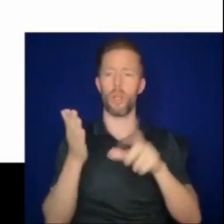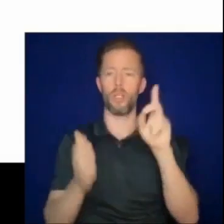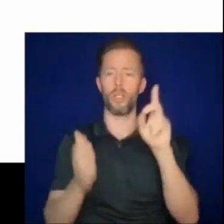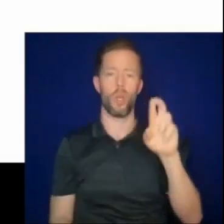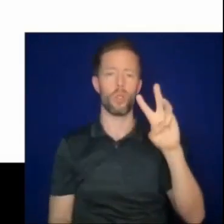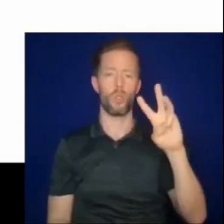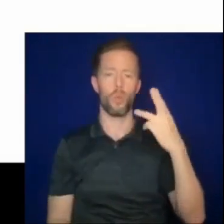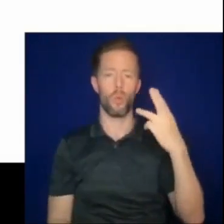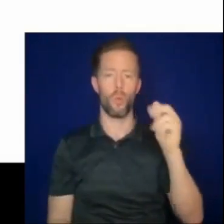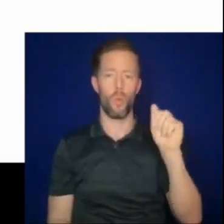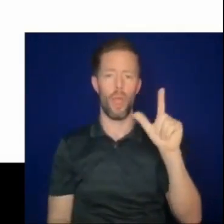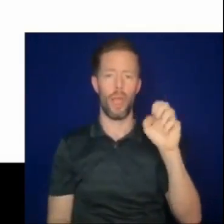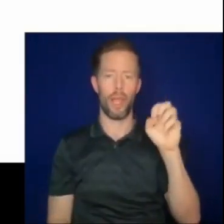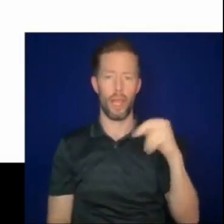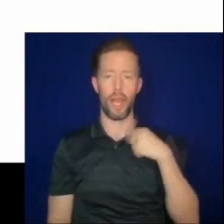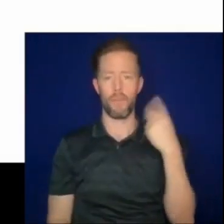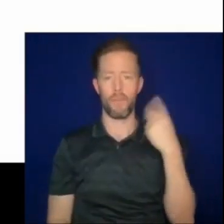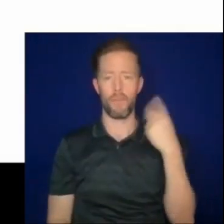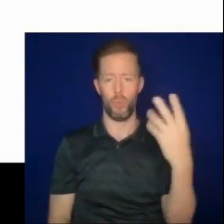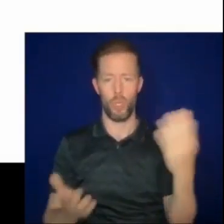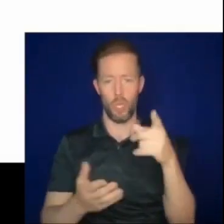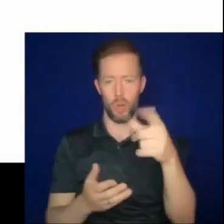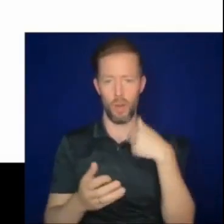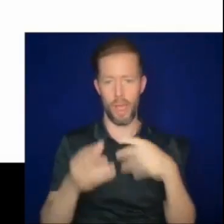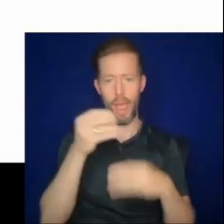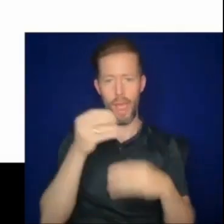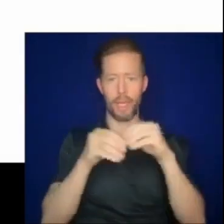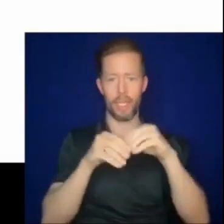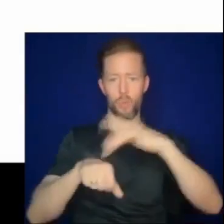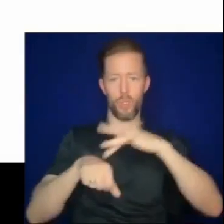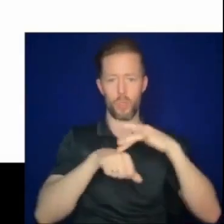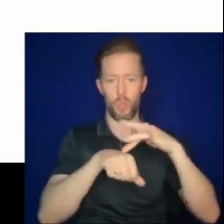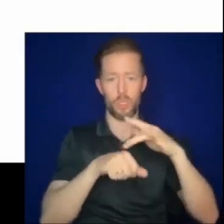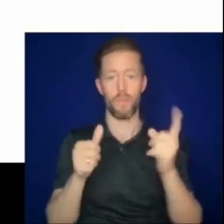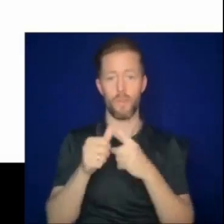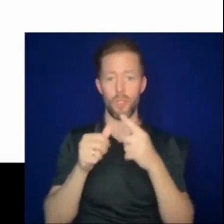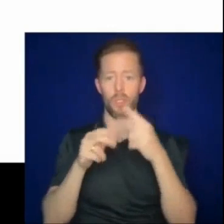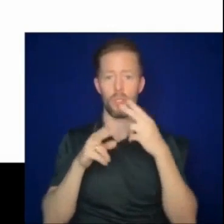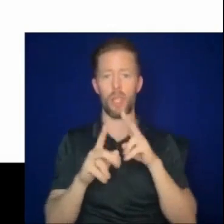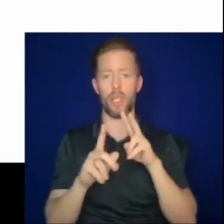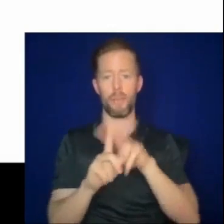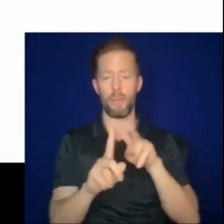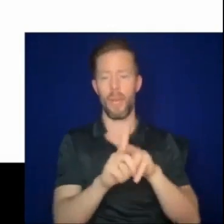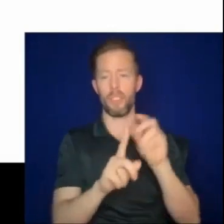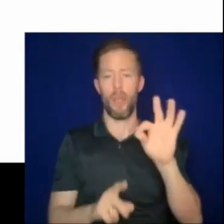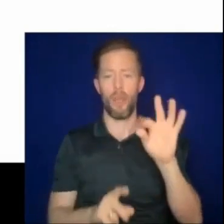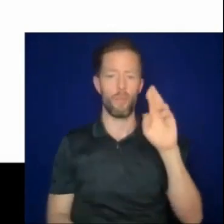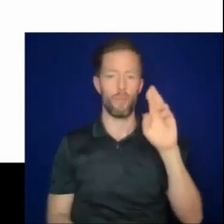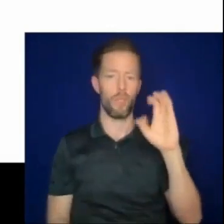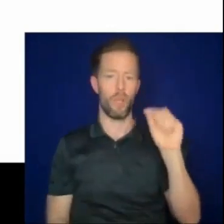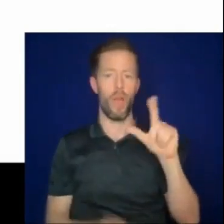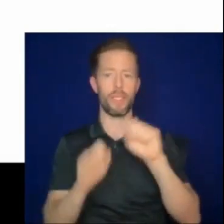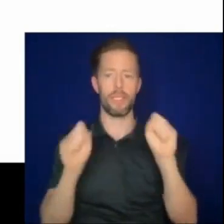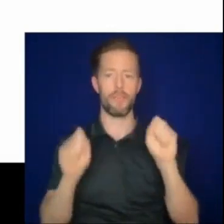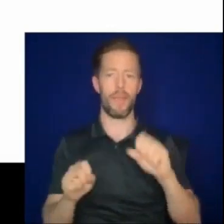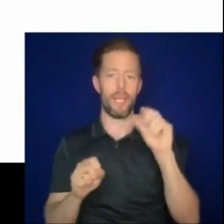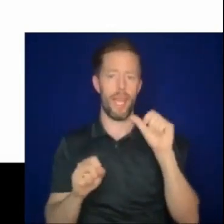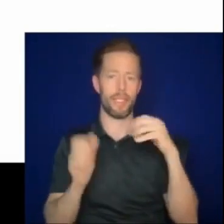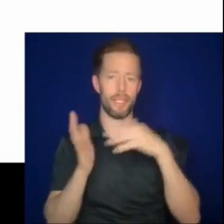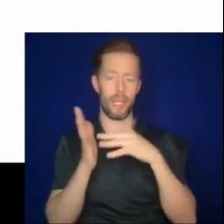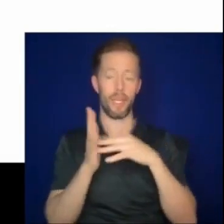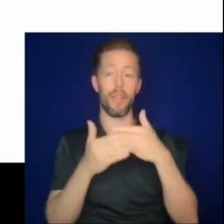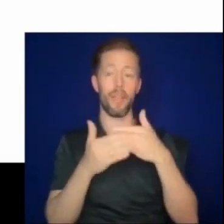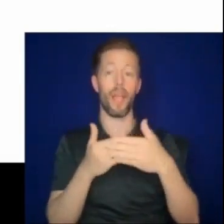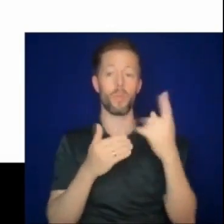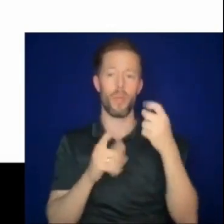check out some articles by Dr. Whalen. I have 2 here that I've added in the resource file. The first one is called Implementation of Recall,